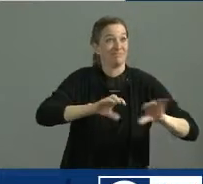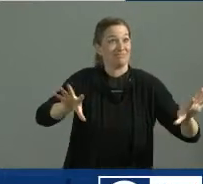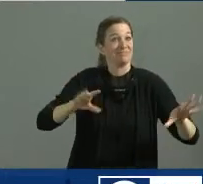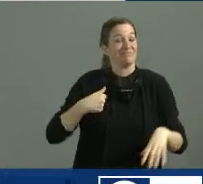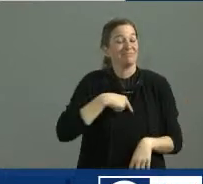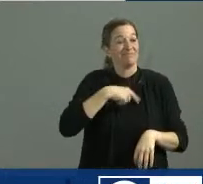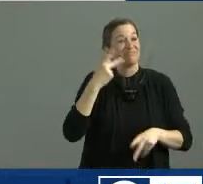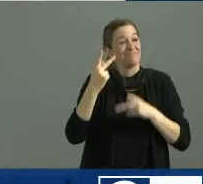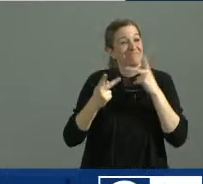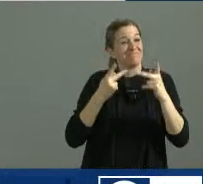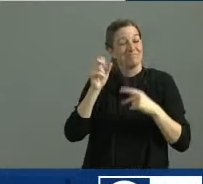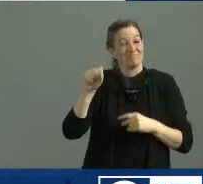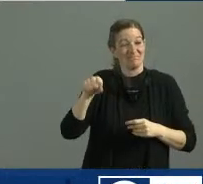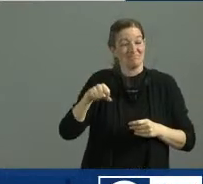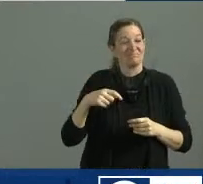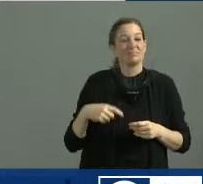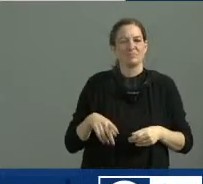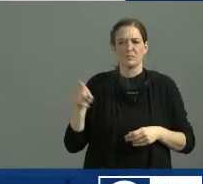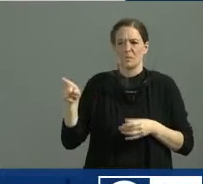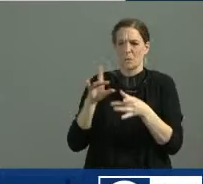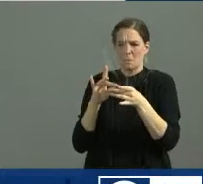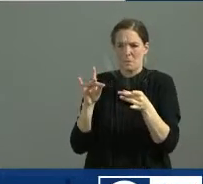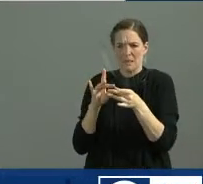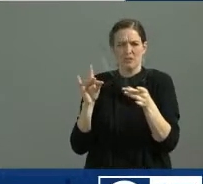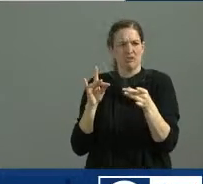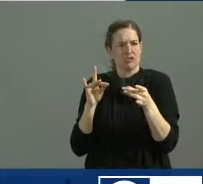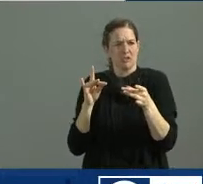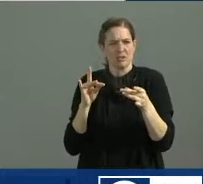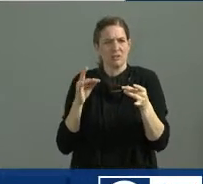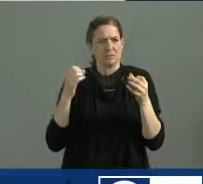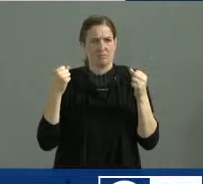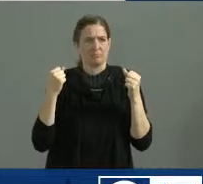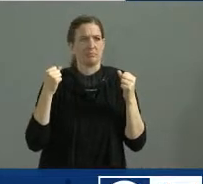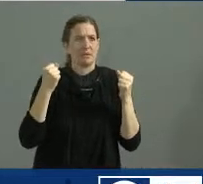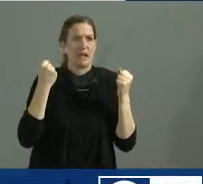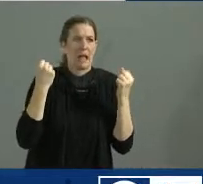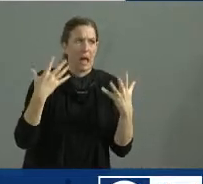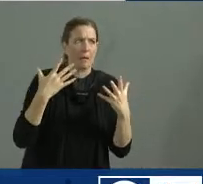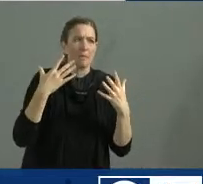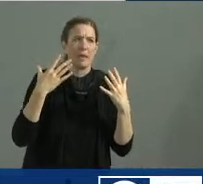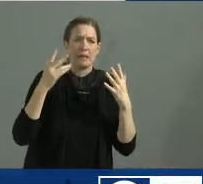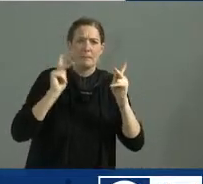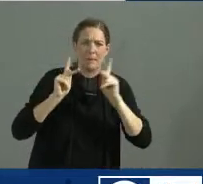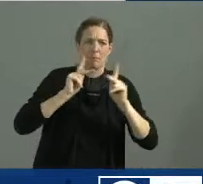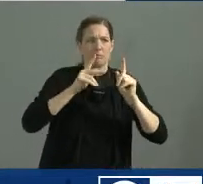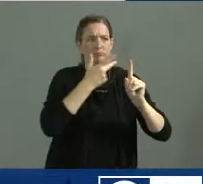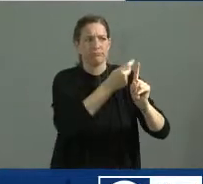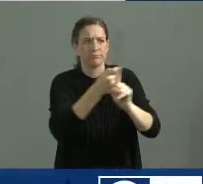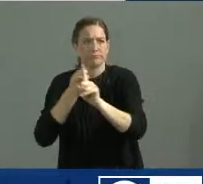and yet the state has been allocated over 420,000. We're expected to almost get